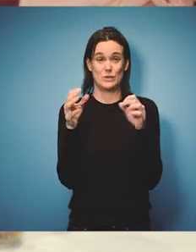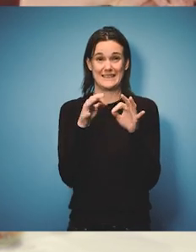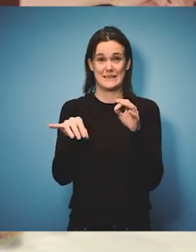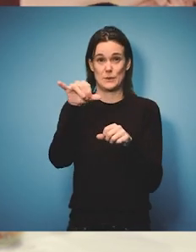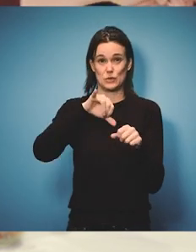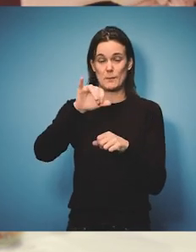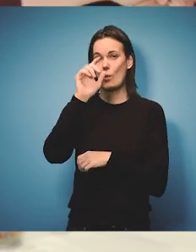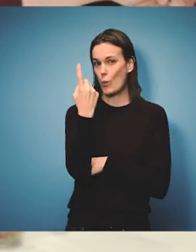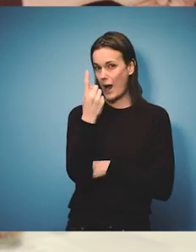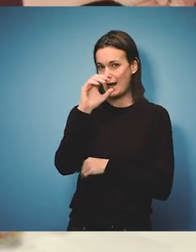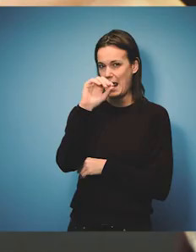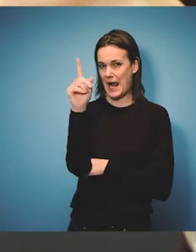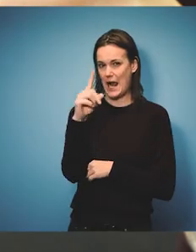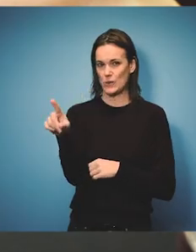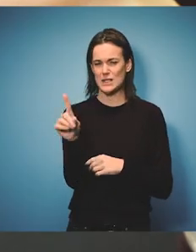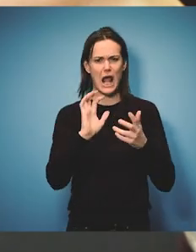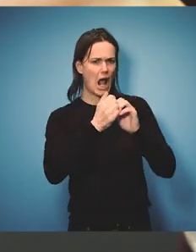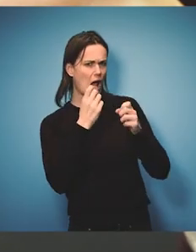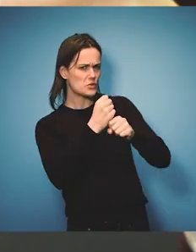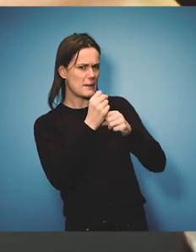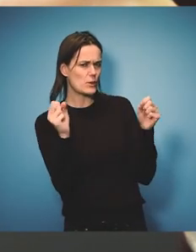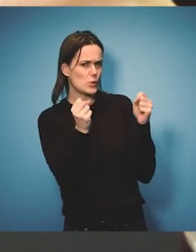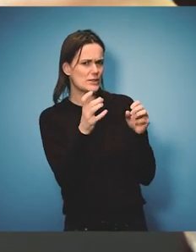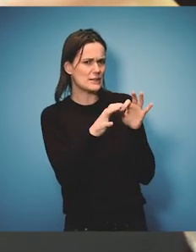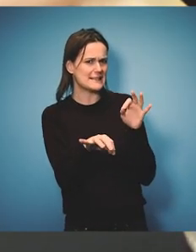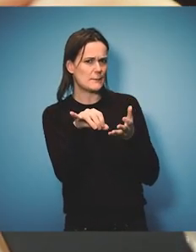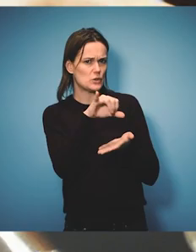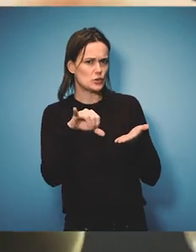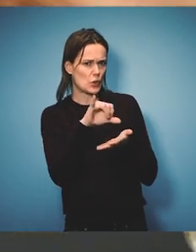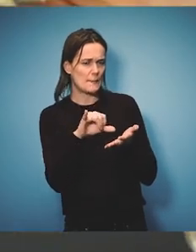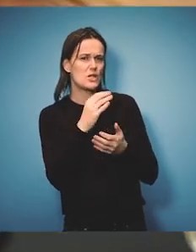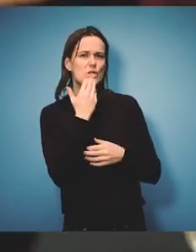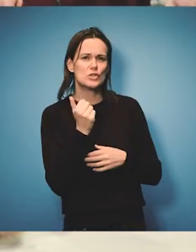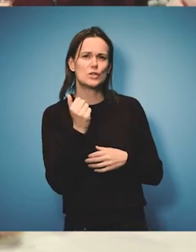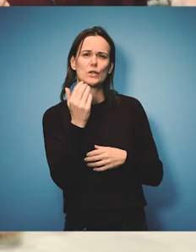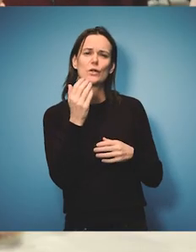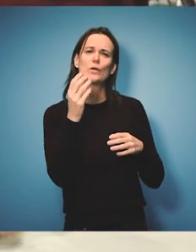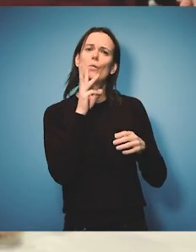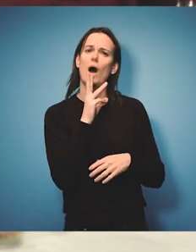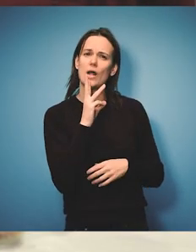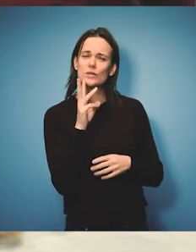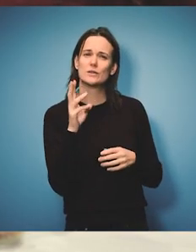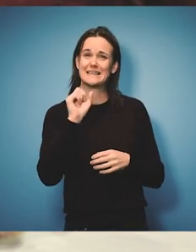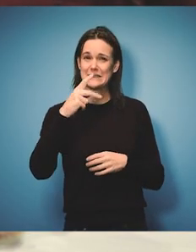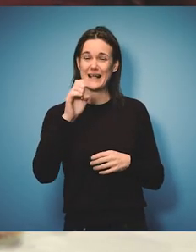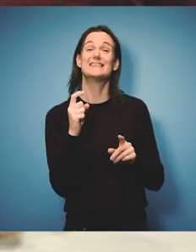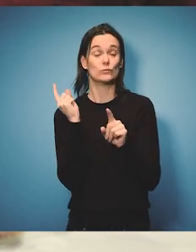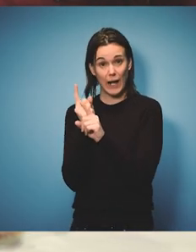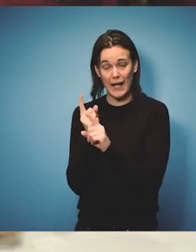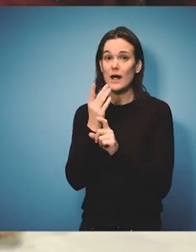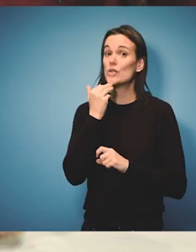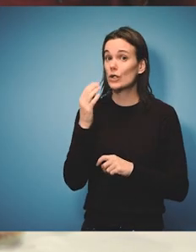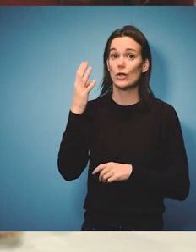winter simple syrup. And so you just made the simple syrup with the same sort of spices, but it was just like sugar and water? Is that what you did? Just a